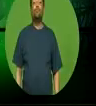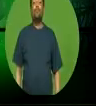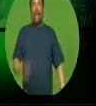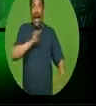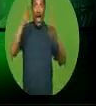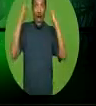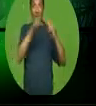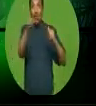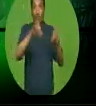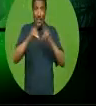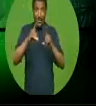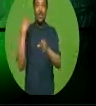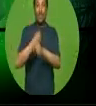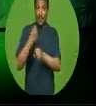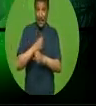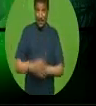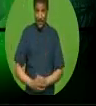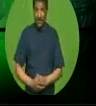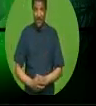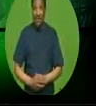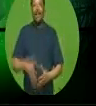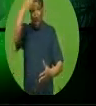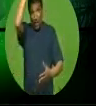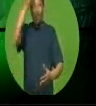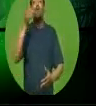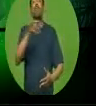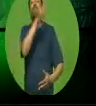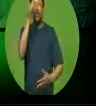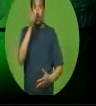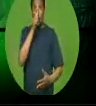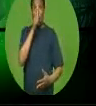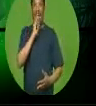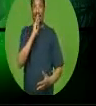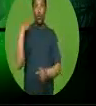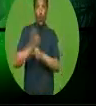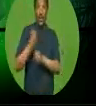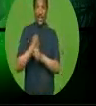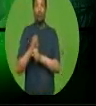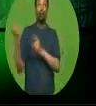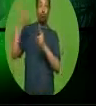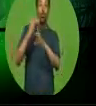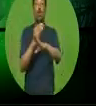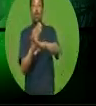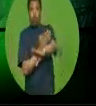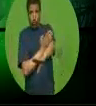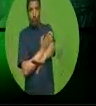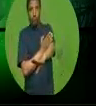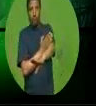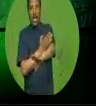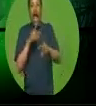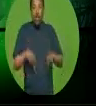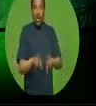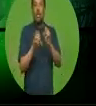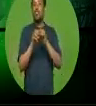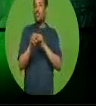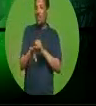I hope you've done the exercise. The government of Ethiopia is working to improve the agriculture